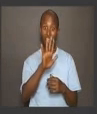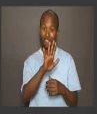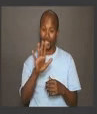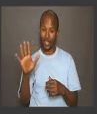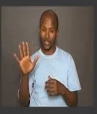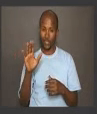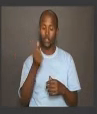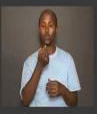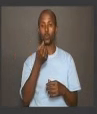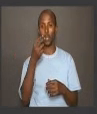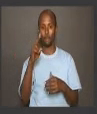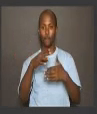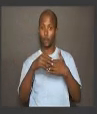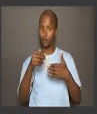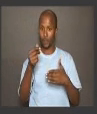512.